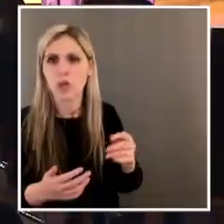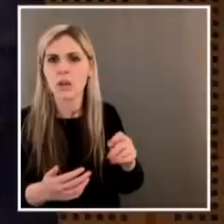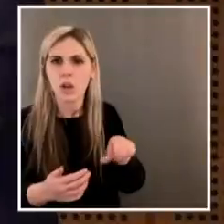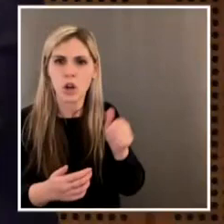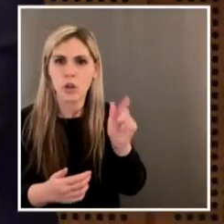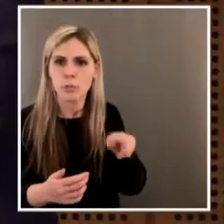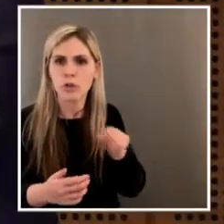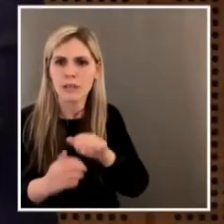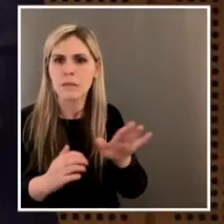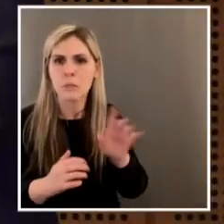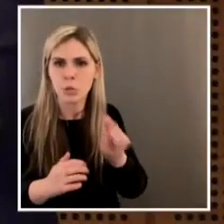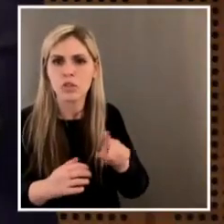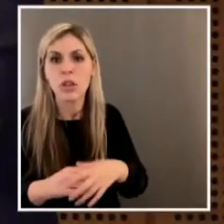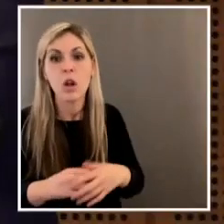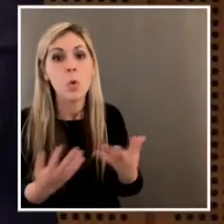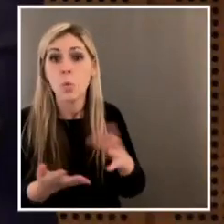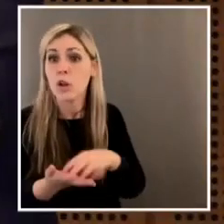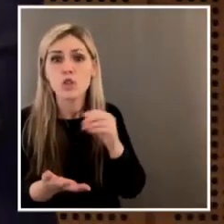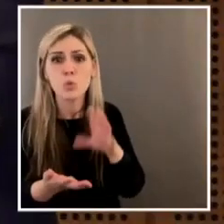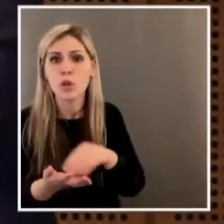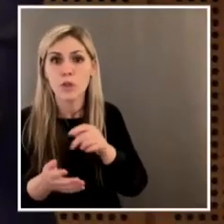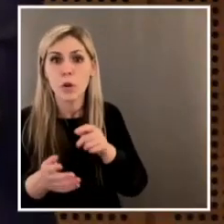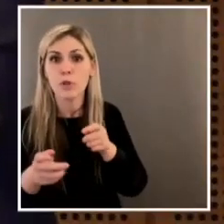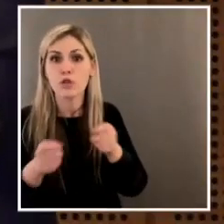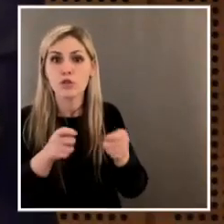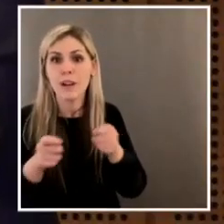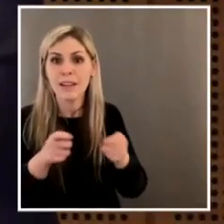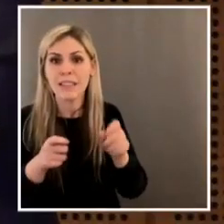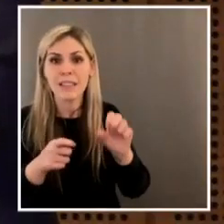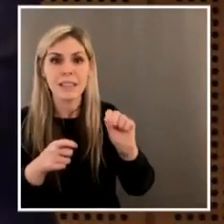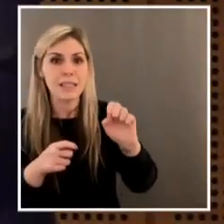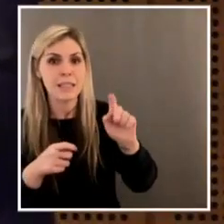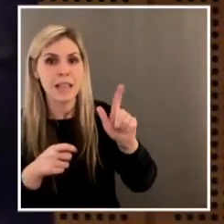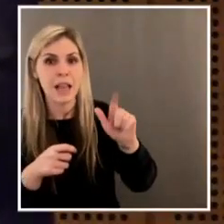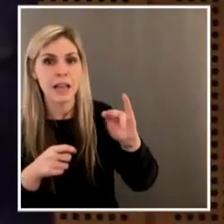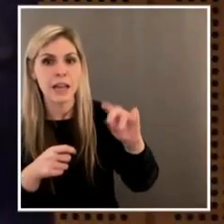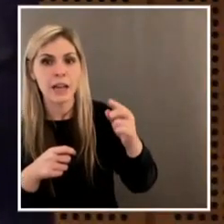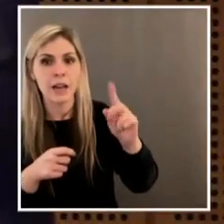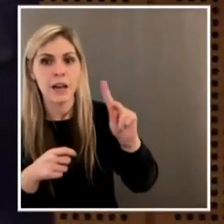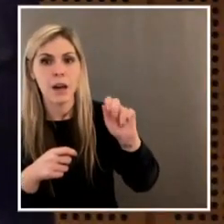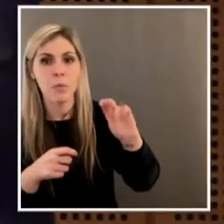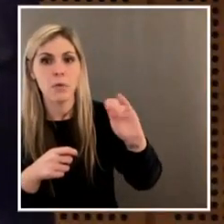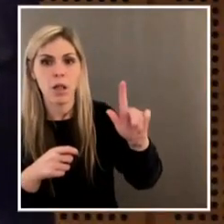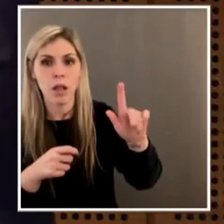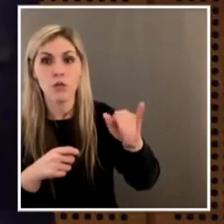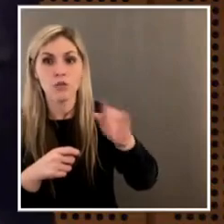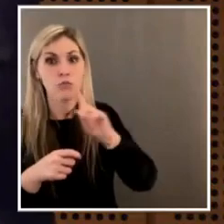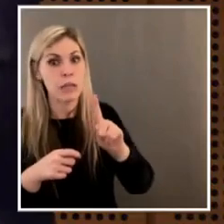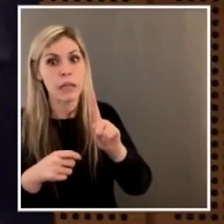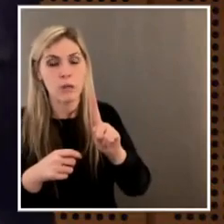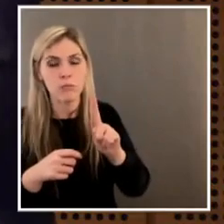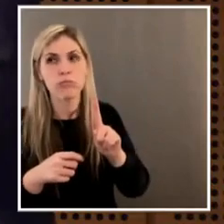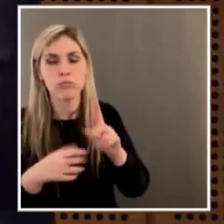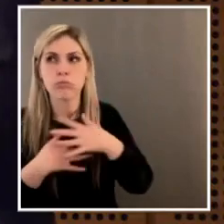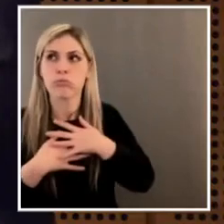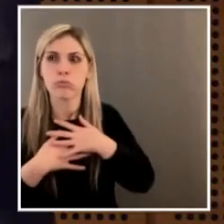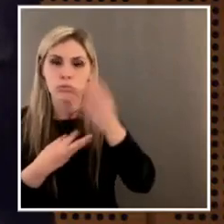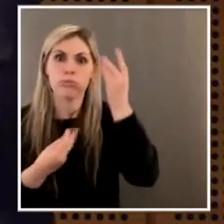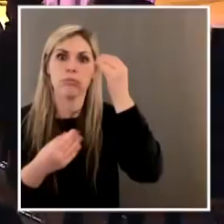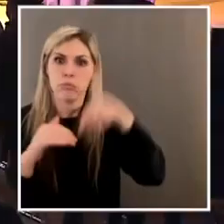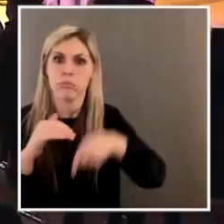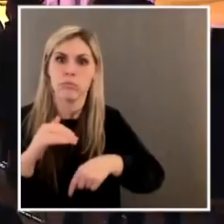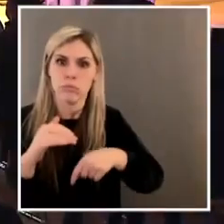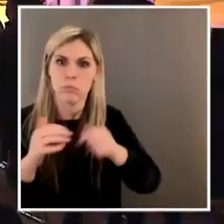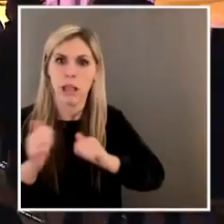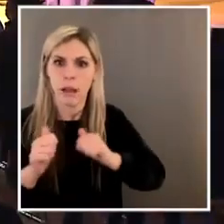What did you learn from directing Selling Kabul, a very thought-provoking play? Yeah, Selling Kabul,